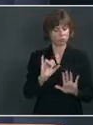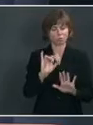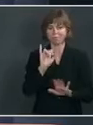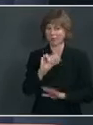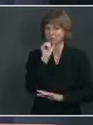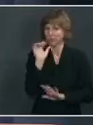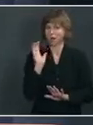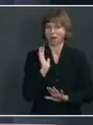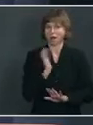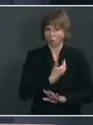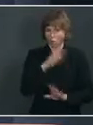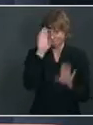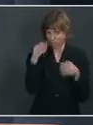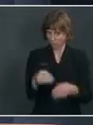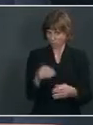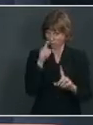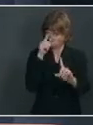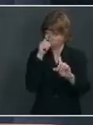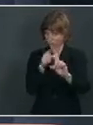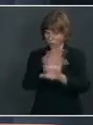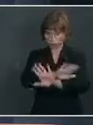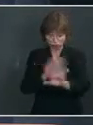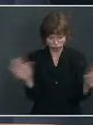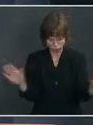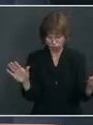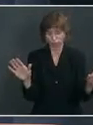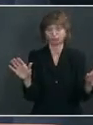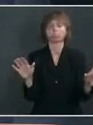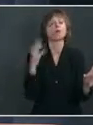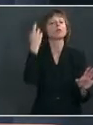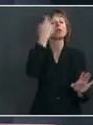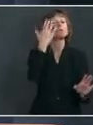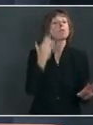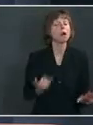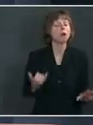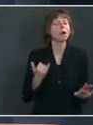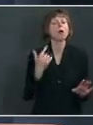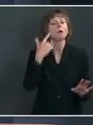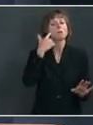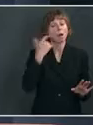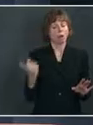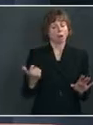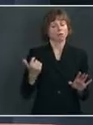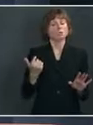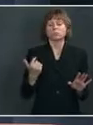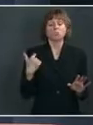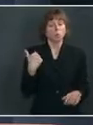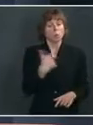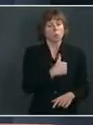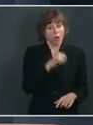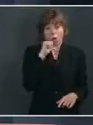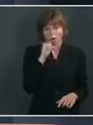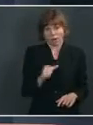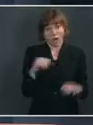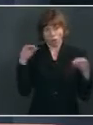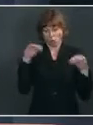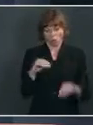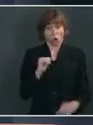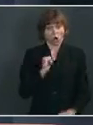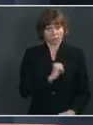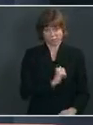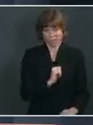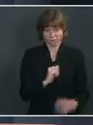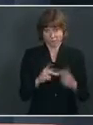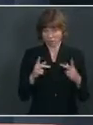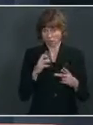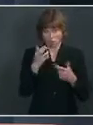focus is or our intention is. And the reason is because we are not going to put ourselves in a place or anyone in a